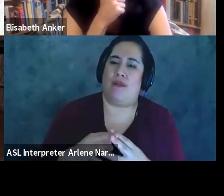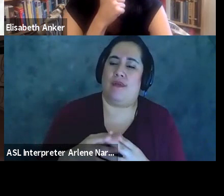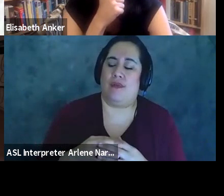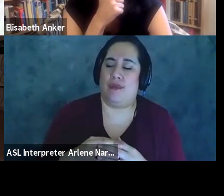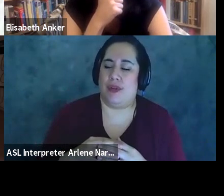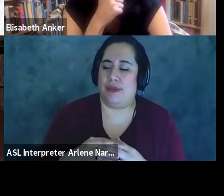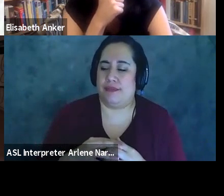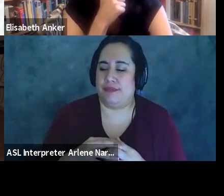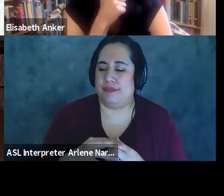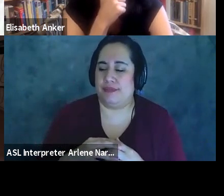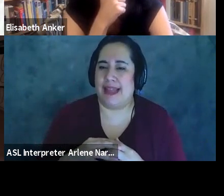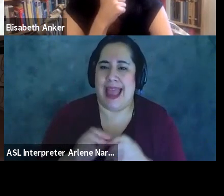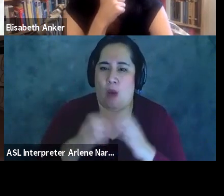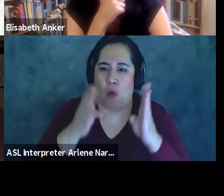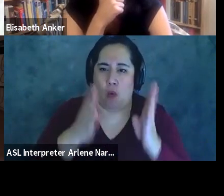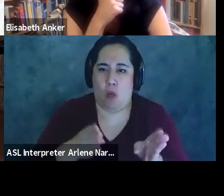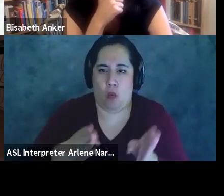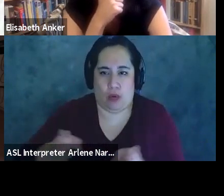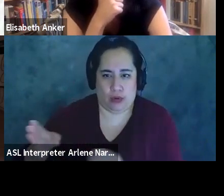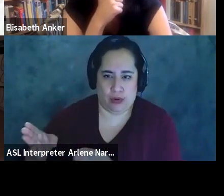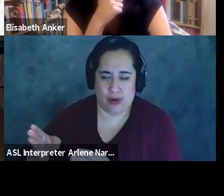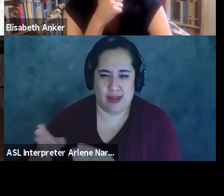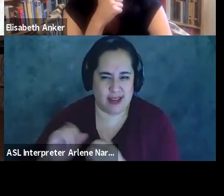of order,